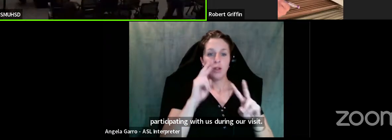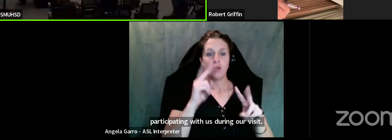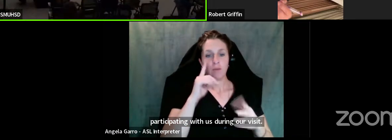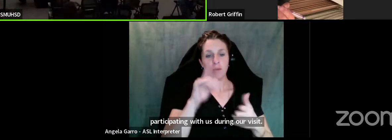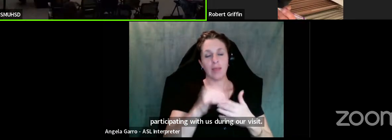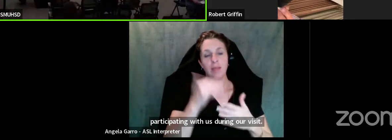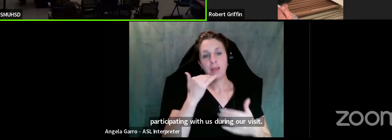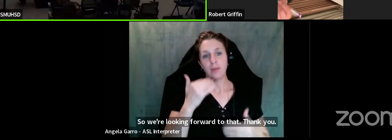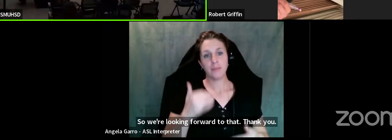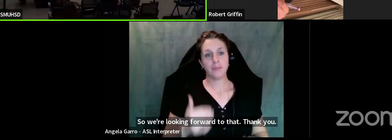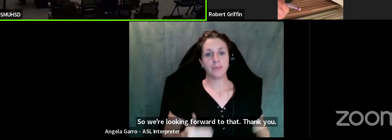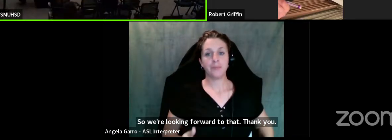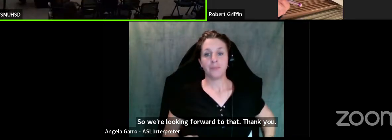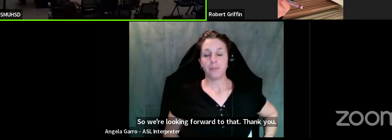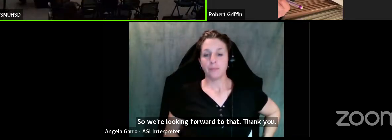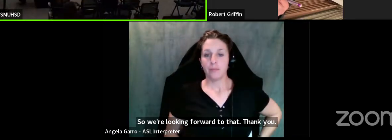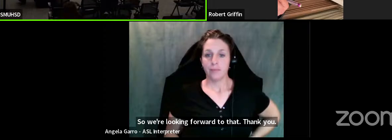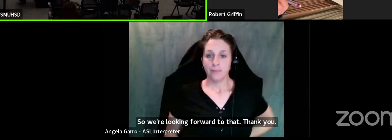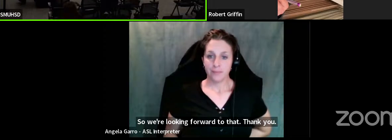Excellent.